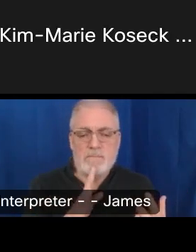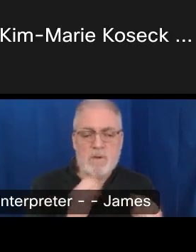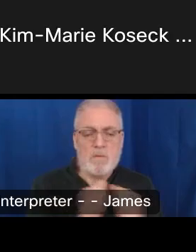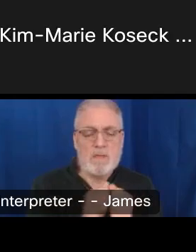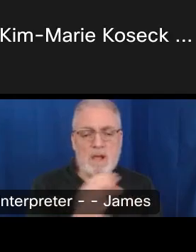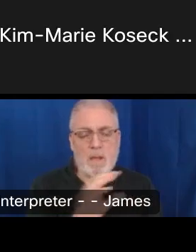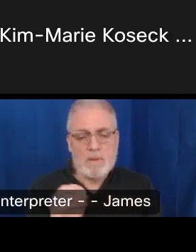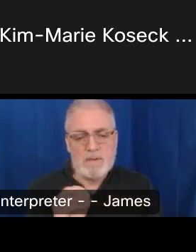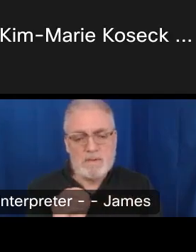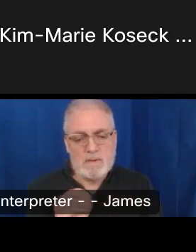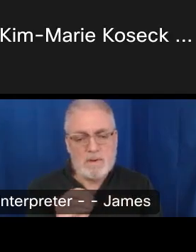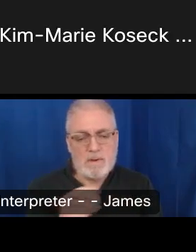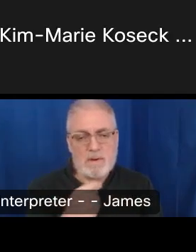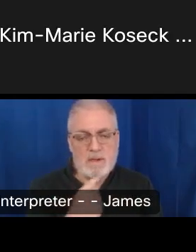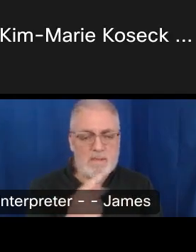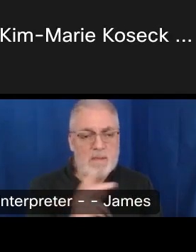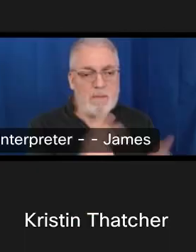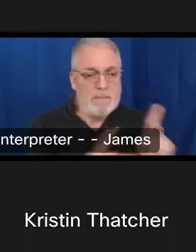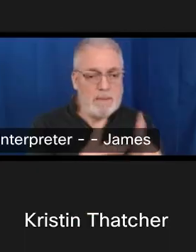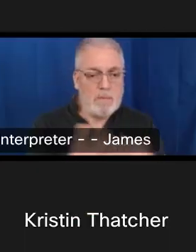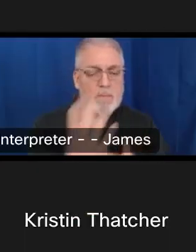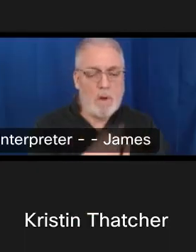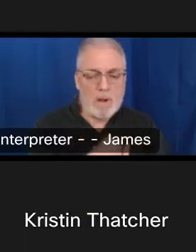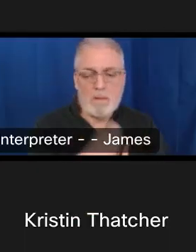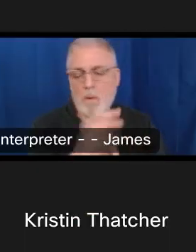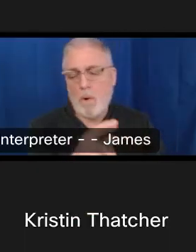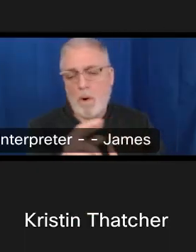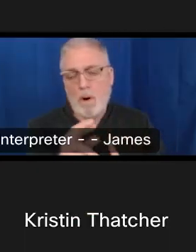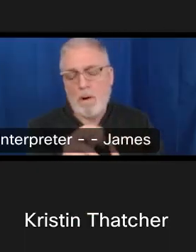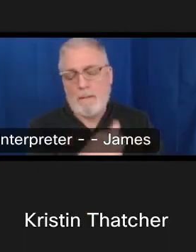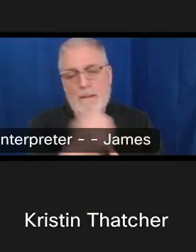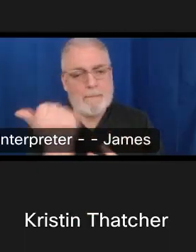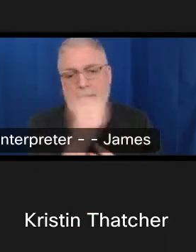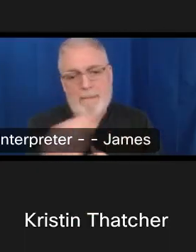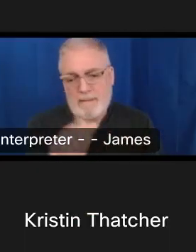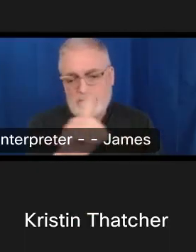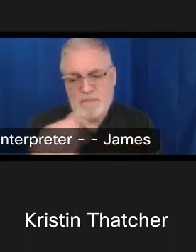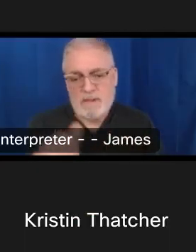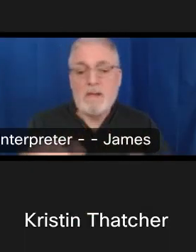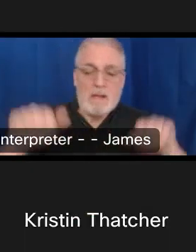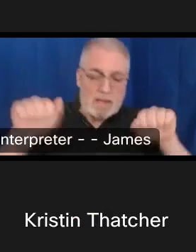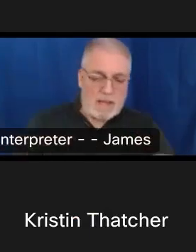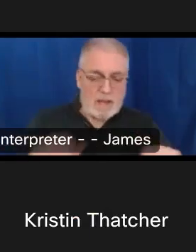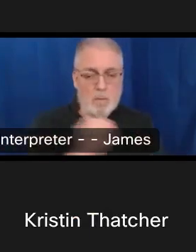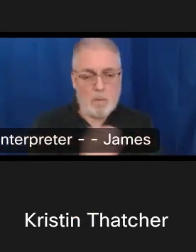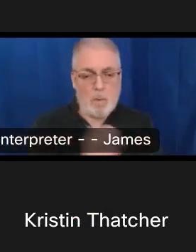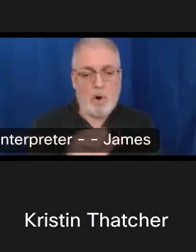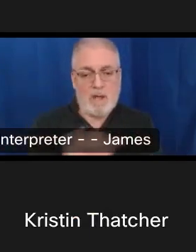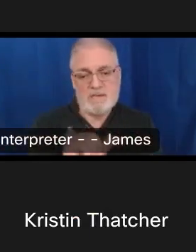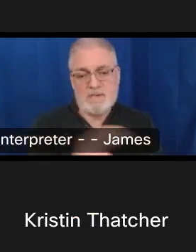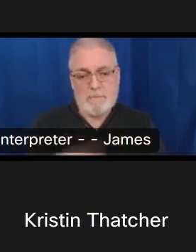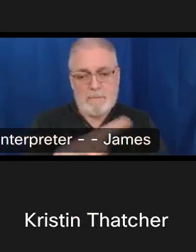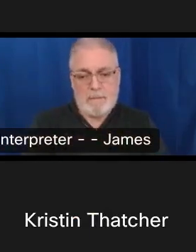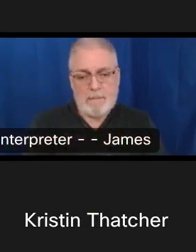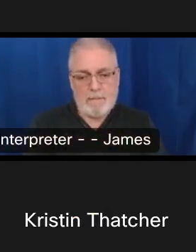that people with autism or a disability can work as a regular person who does not